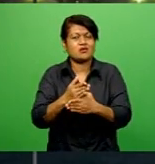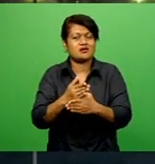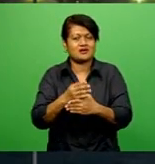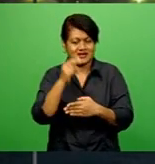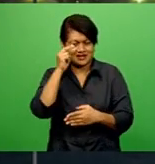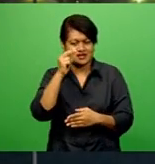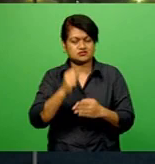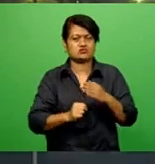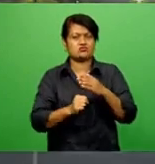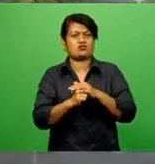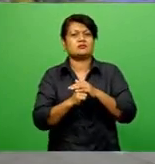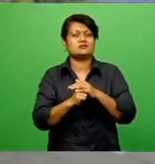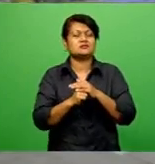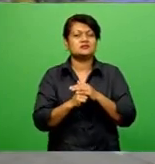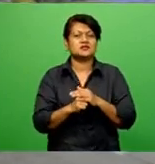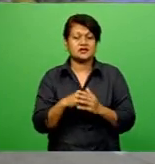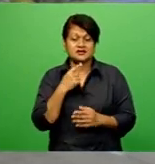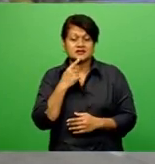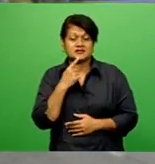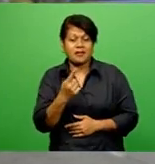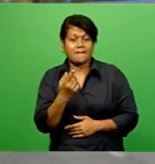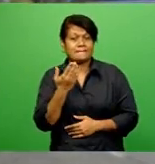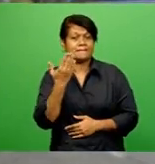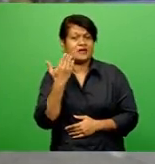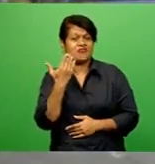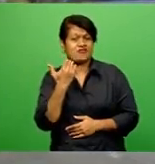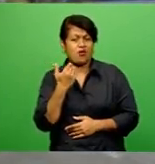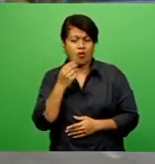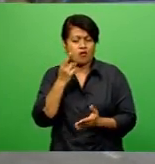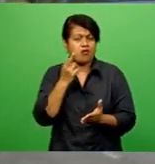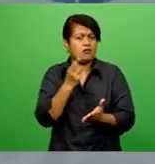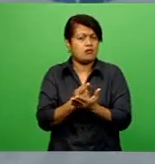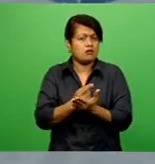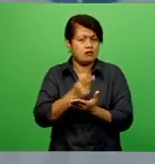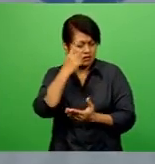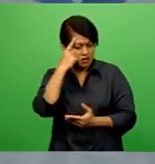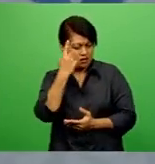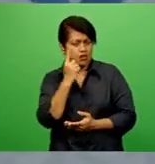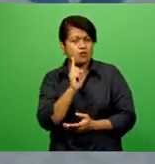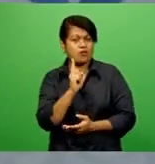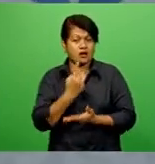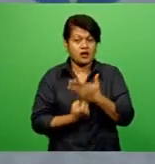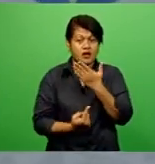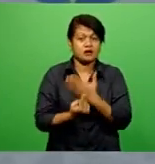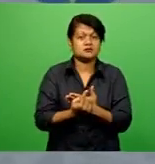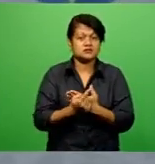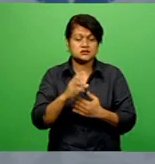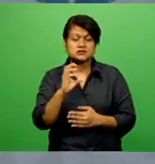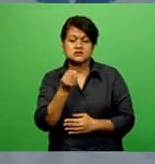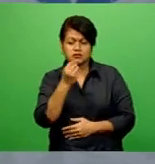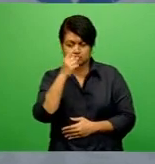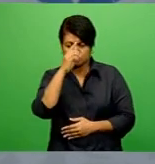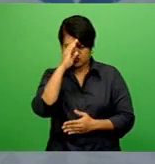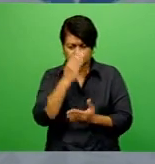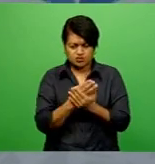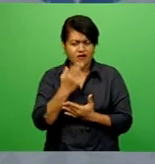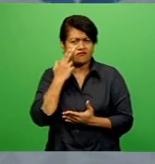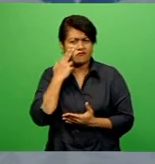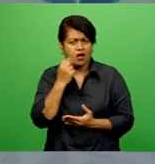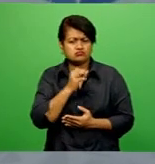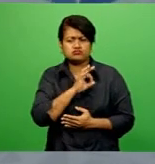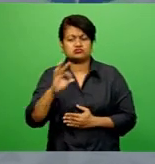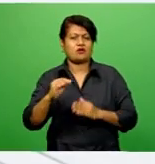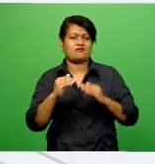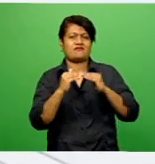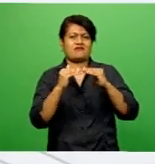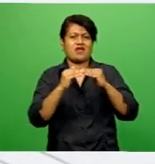Scheme. He says before they had any real idea of what was happening, some students found themselves unfairly